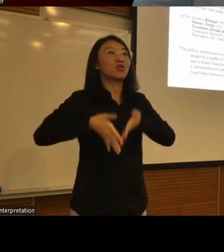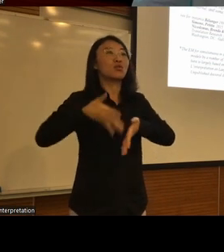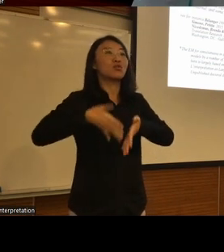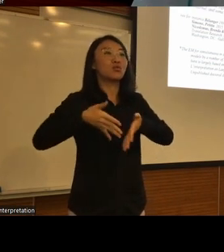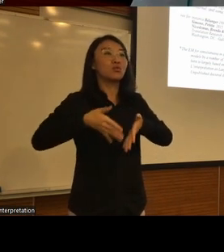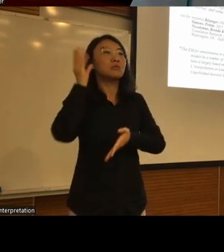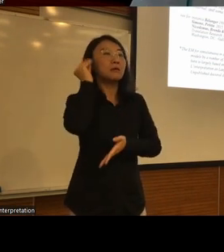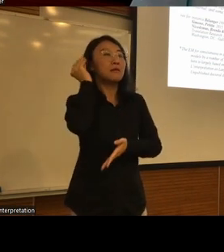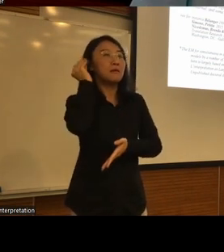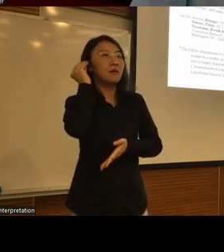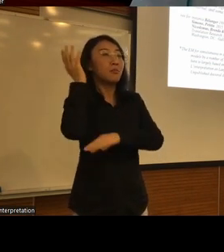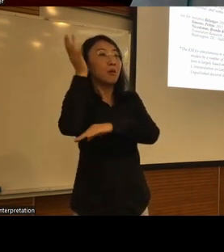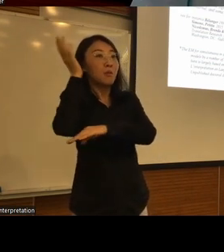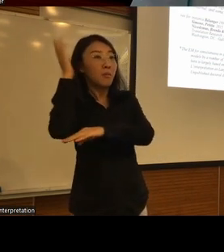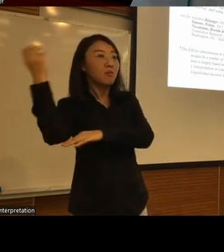speaker.